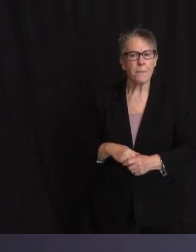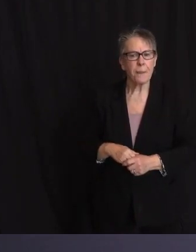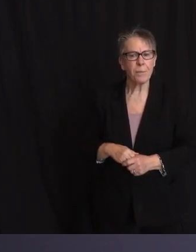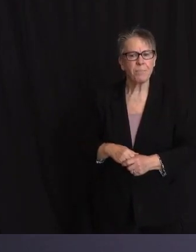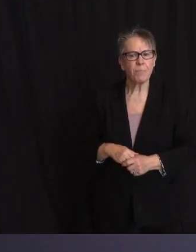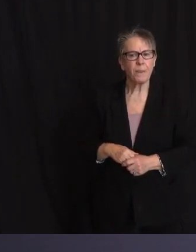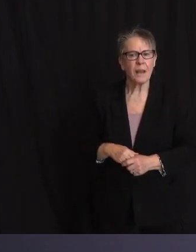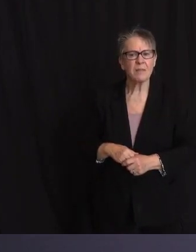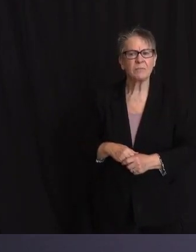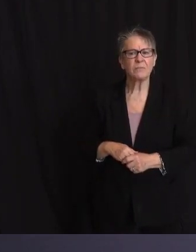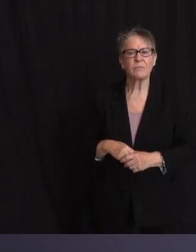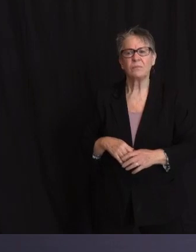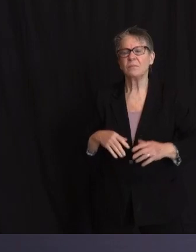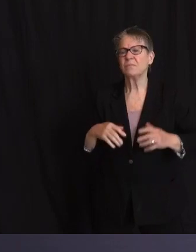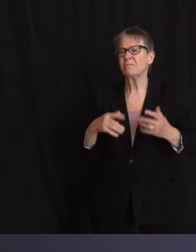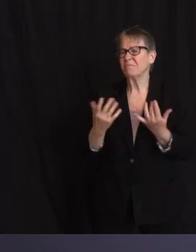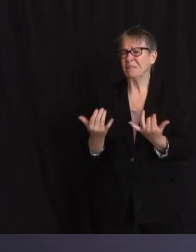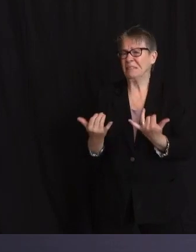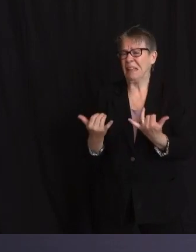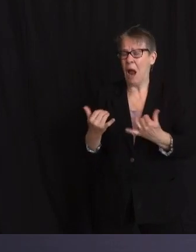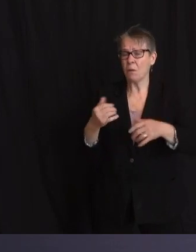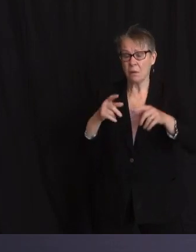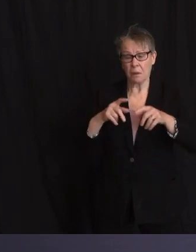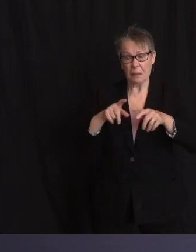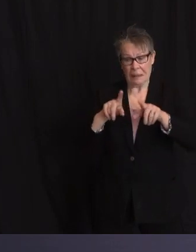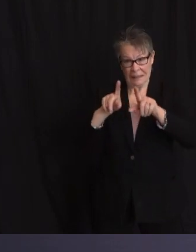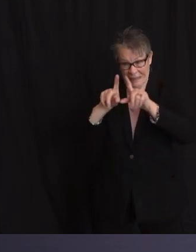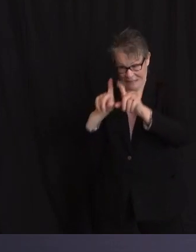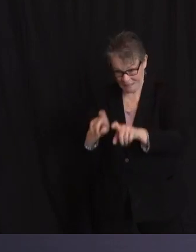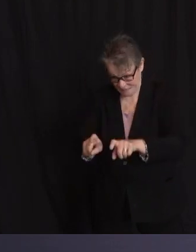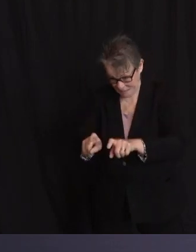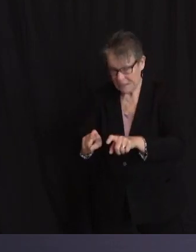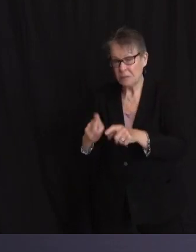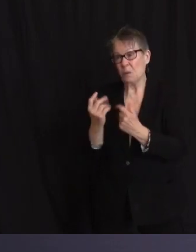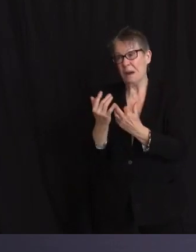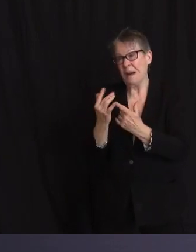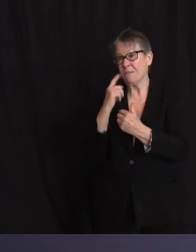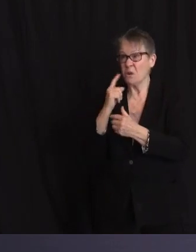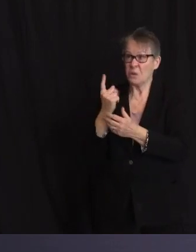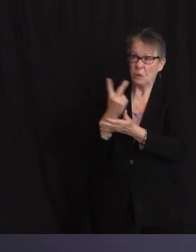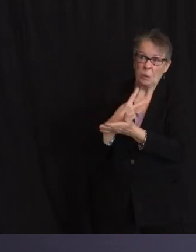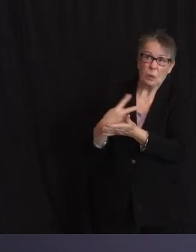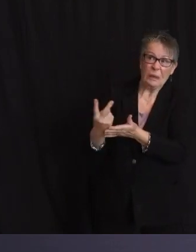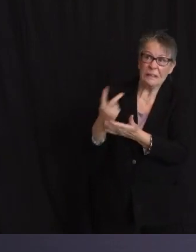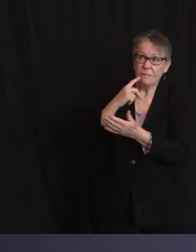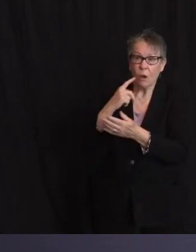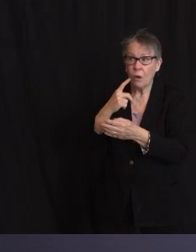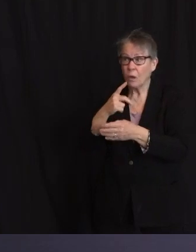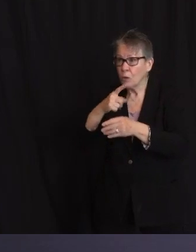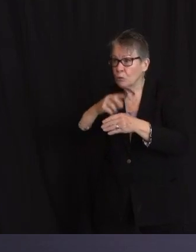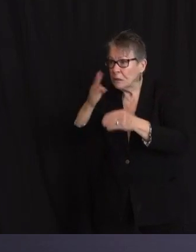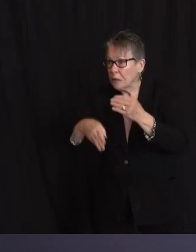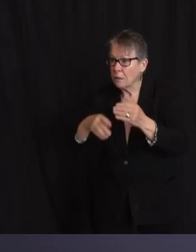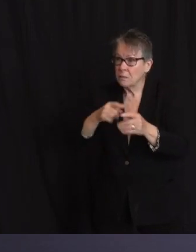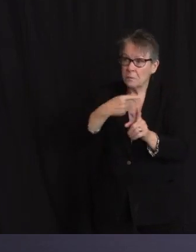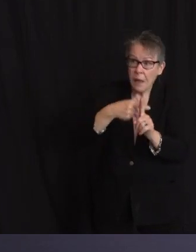getting 5 to 7 turnaround is we think what the norm is. The president has said it's a local thing,